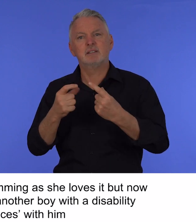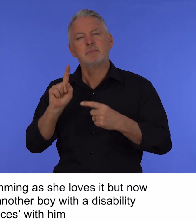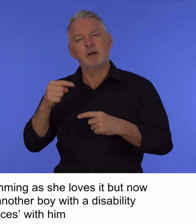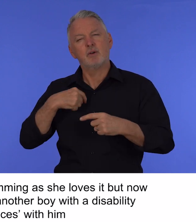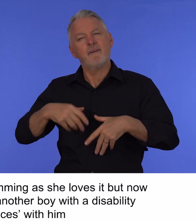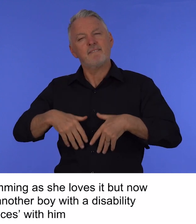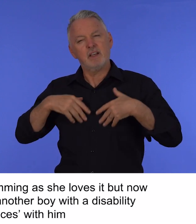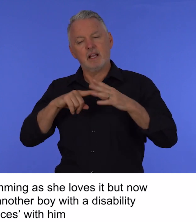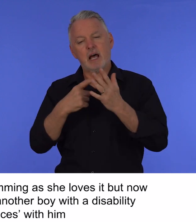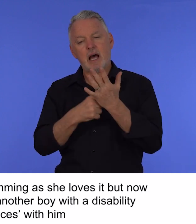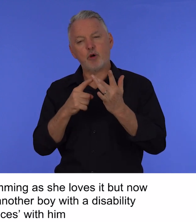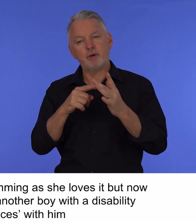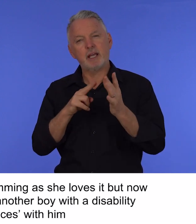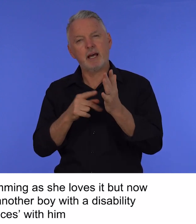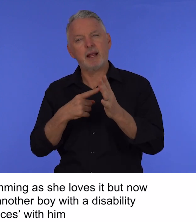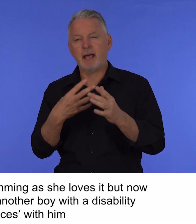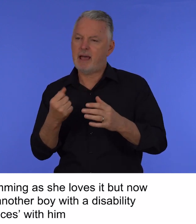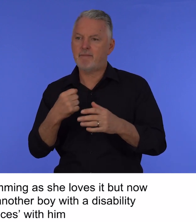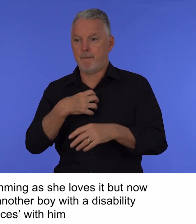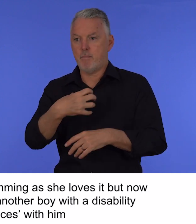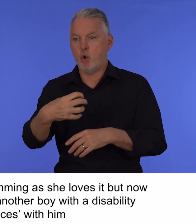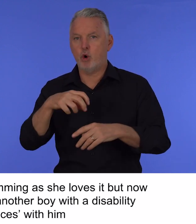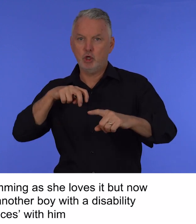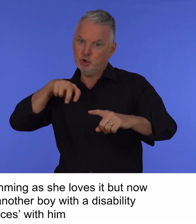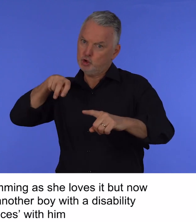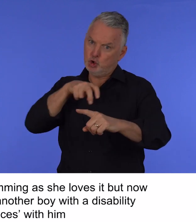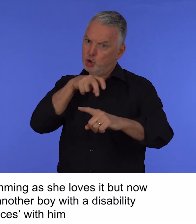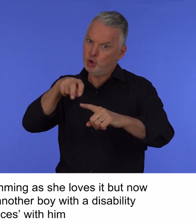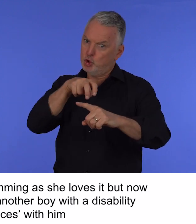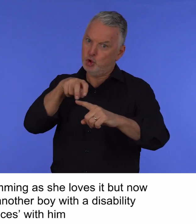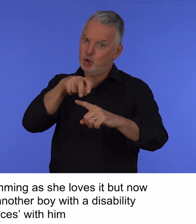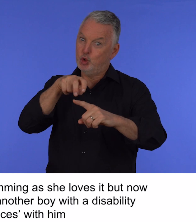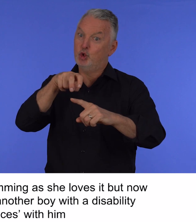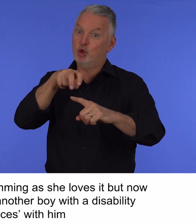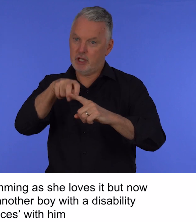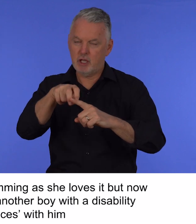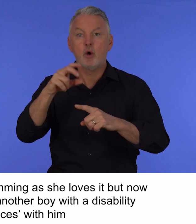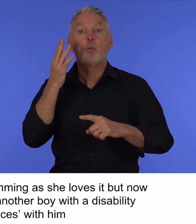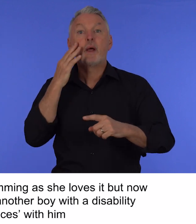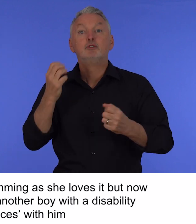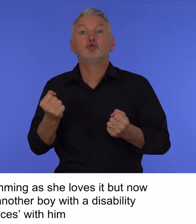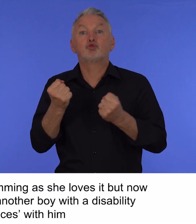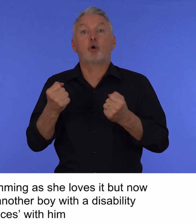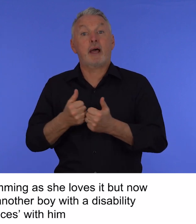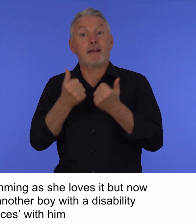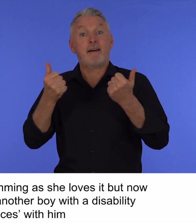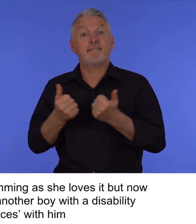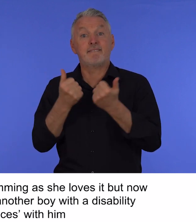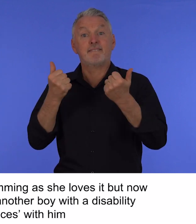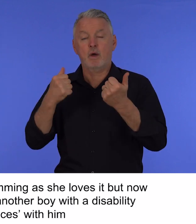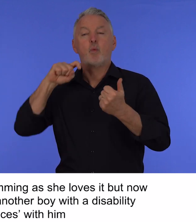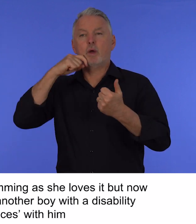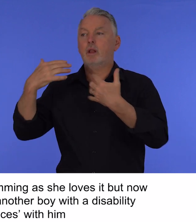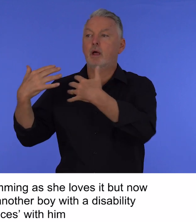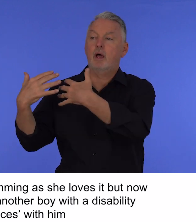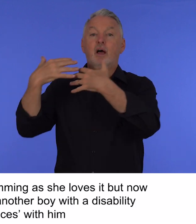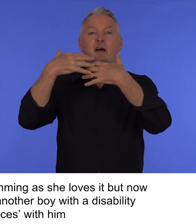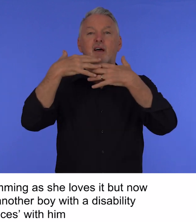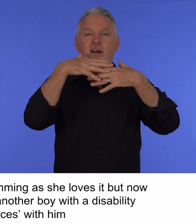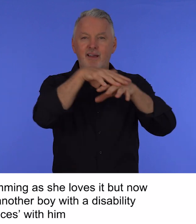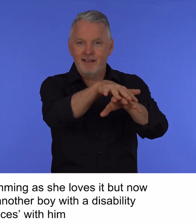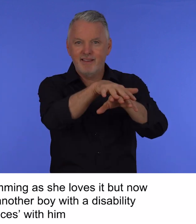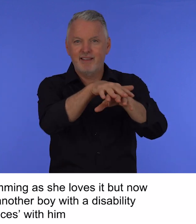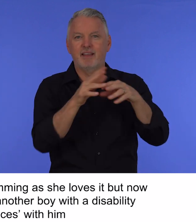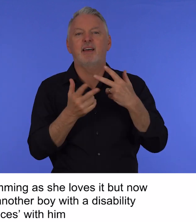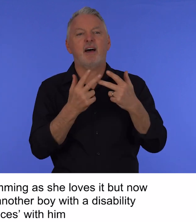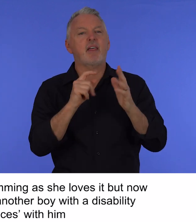regular swimming class with her peers. But I feel like with Ariana, sometimes there's a journey to get there. So, once she's